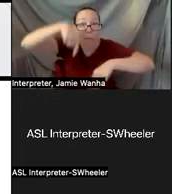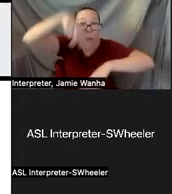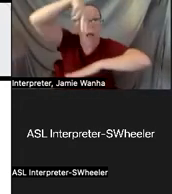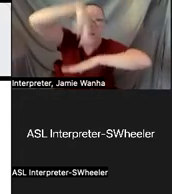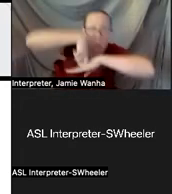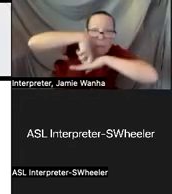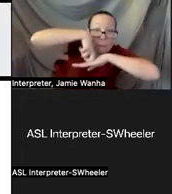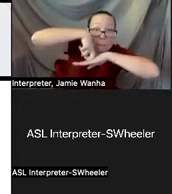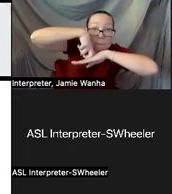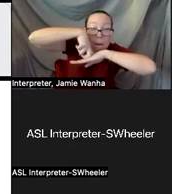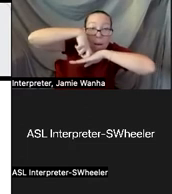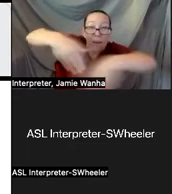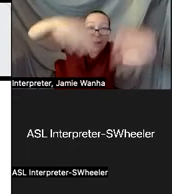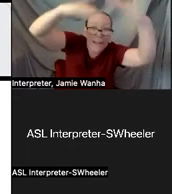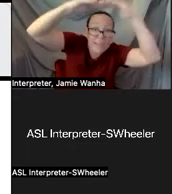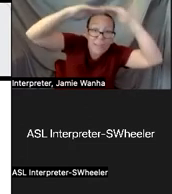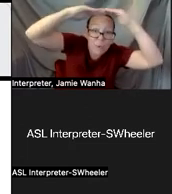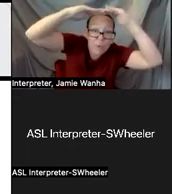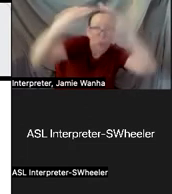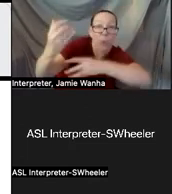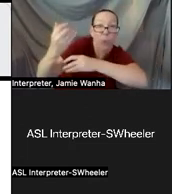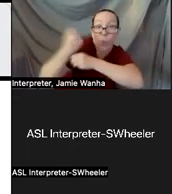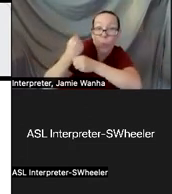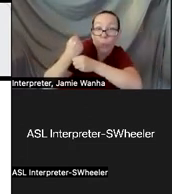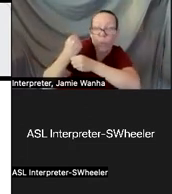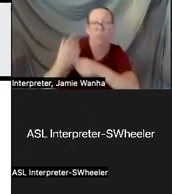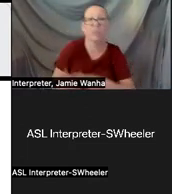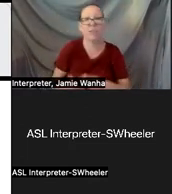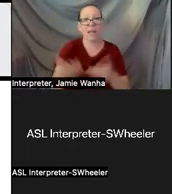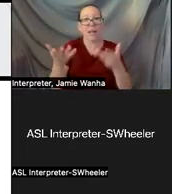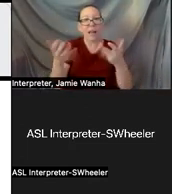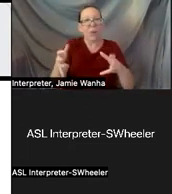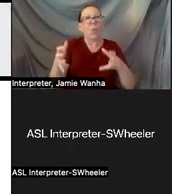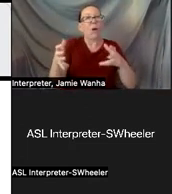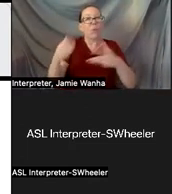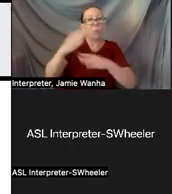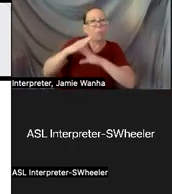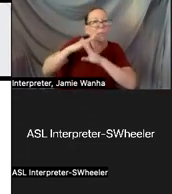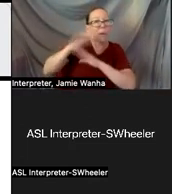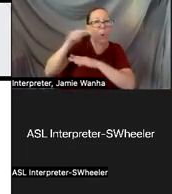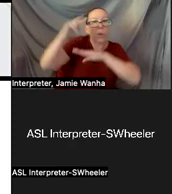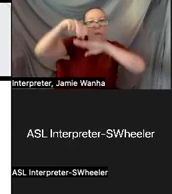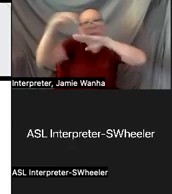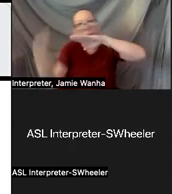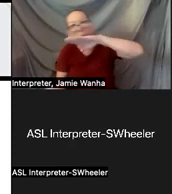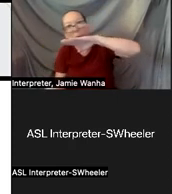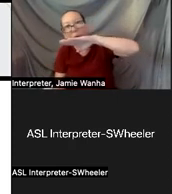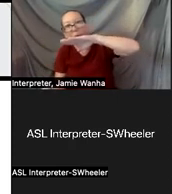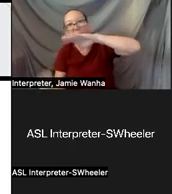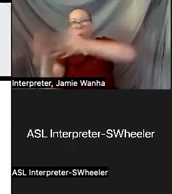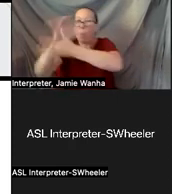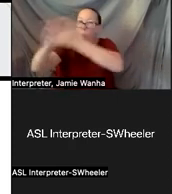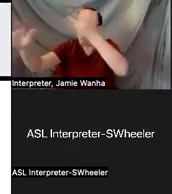that basic aspect of getting down so you're protecting from things that are falling or flying by getting under something. You're also not